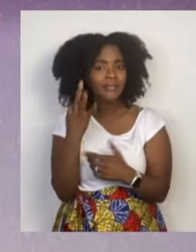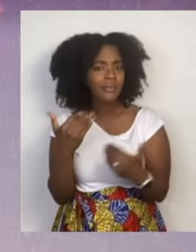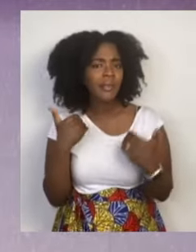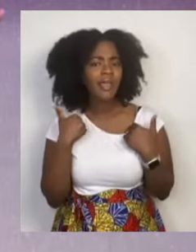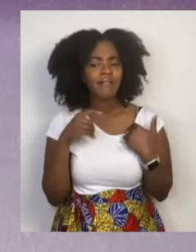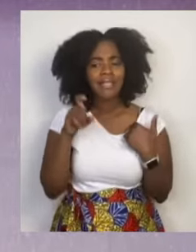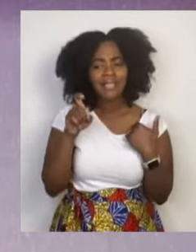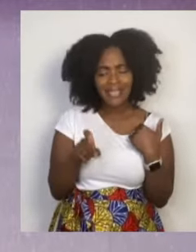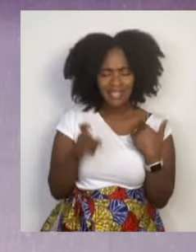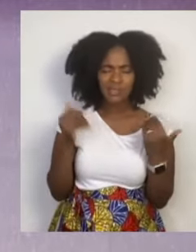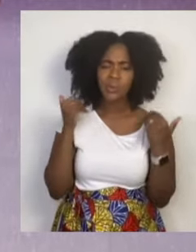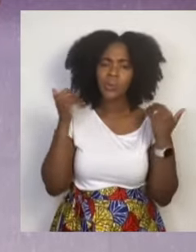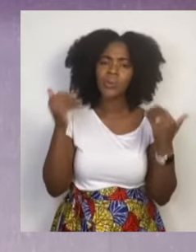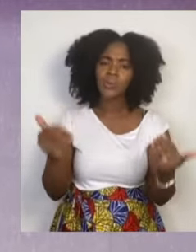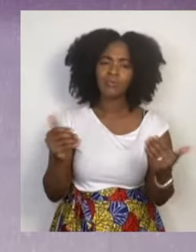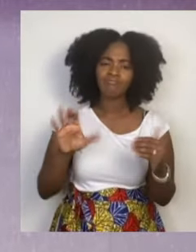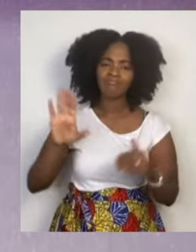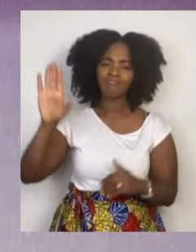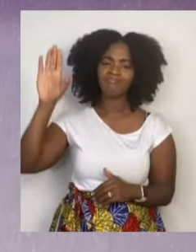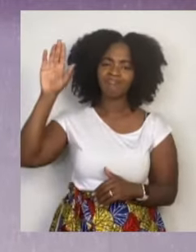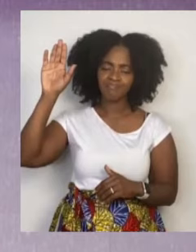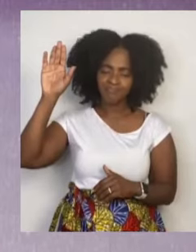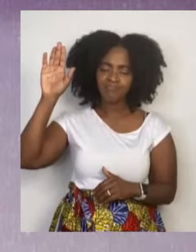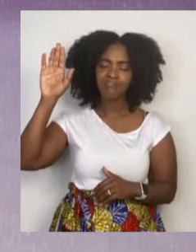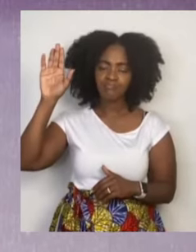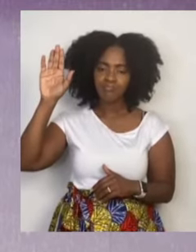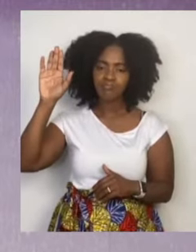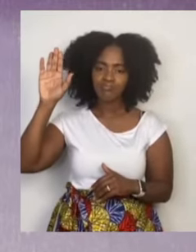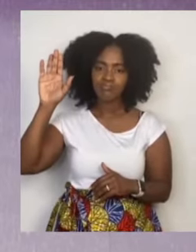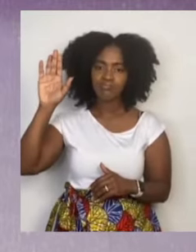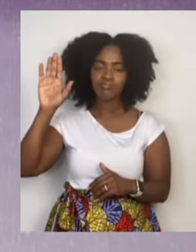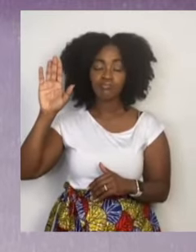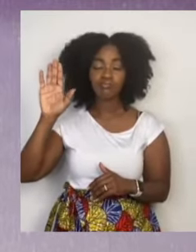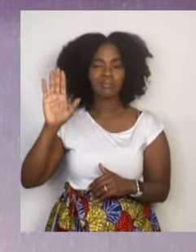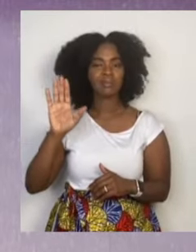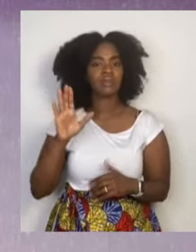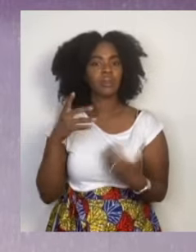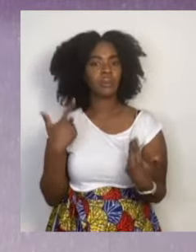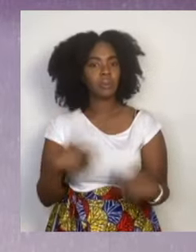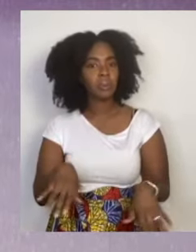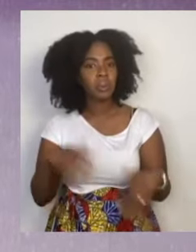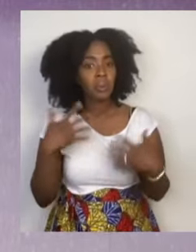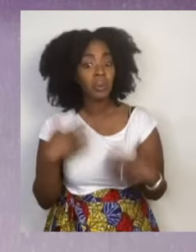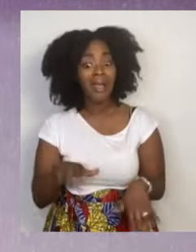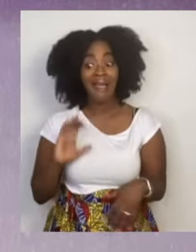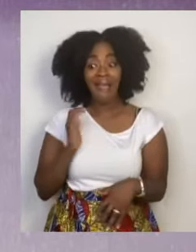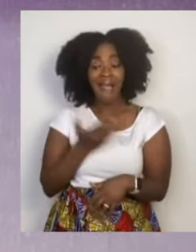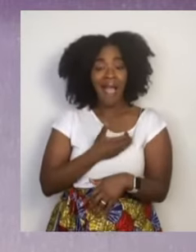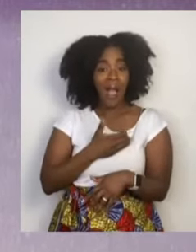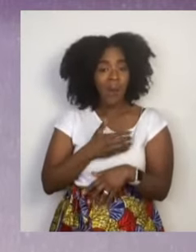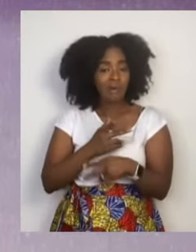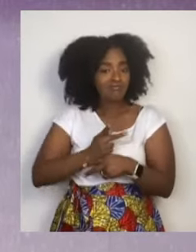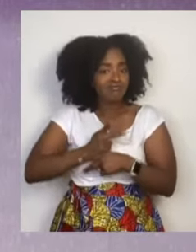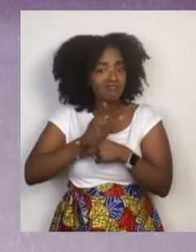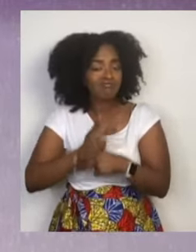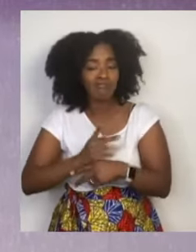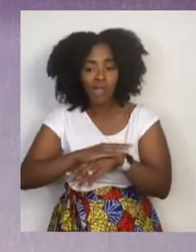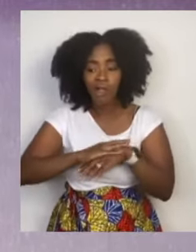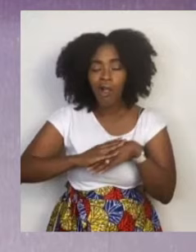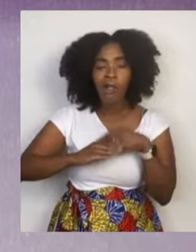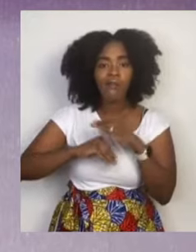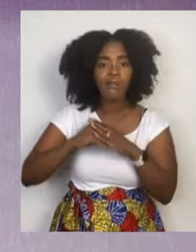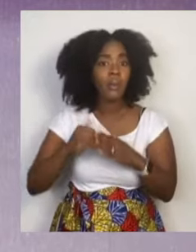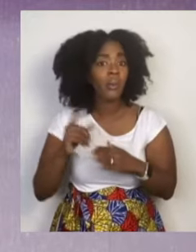up your hand. The comfort we have is in knowing that no matter what we need, God knew what we needed